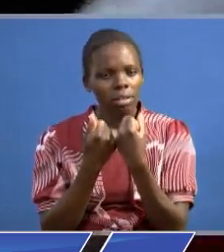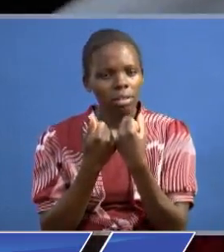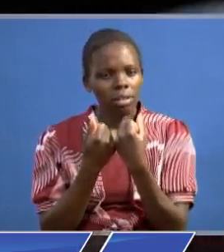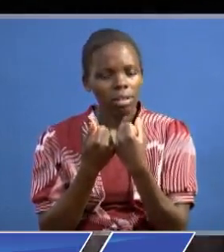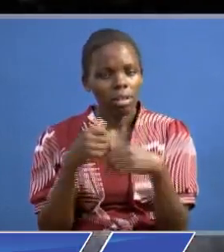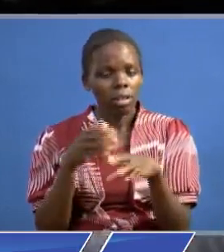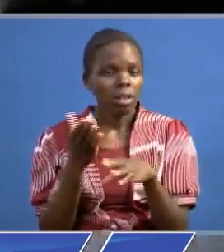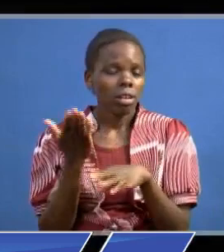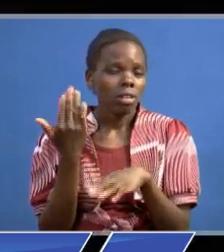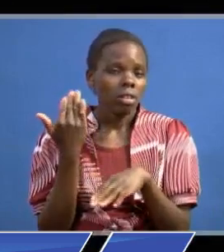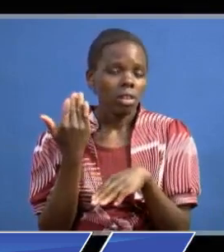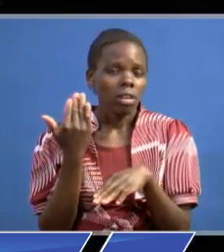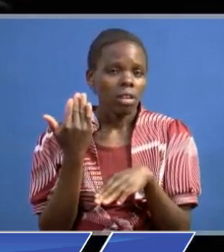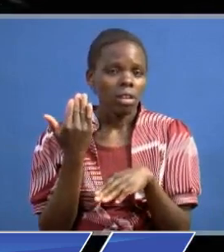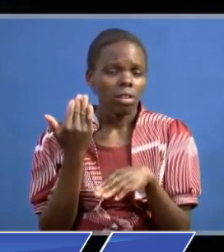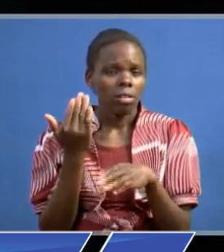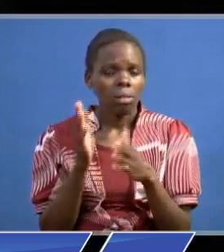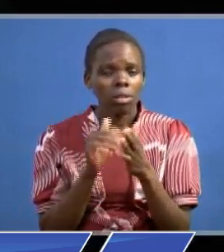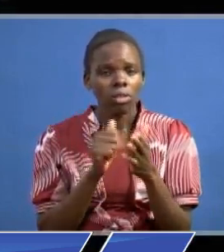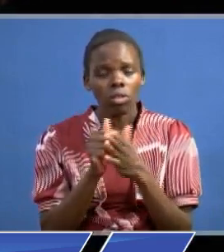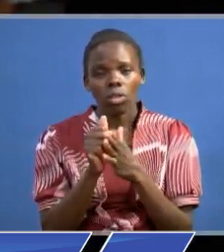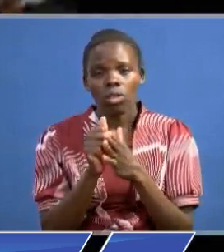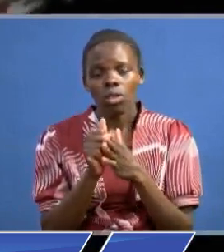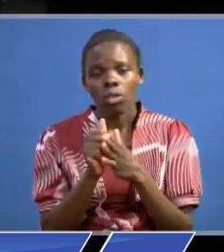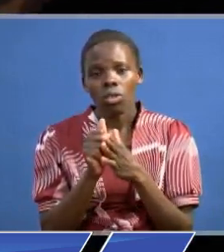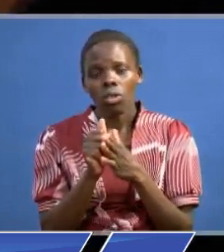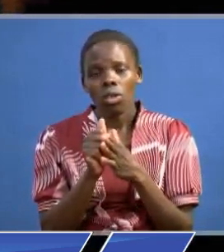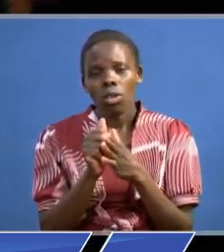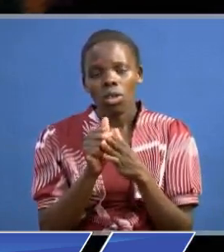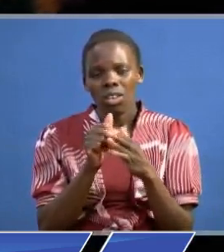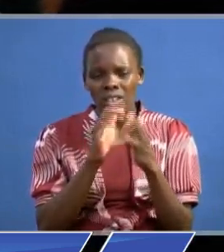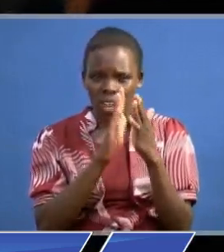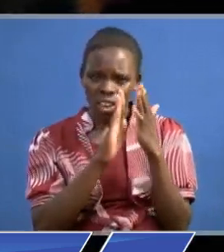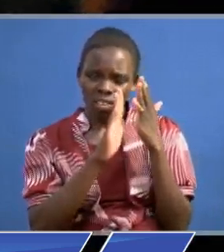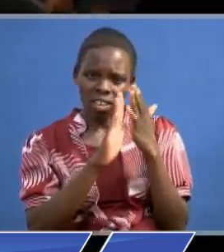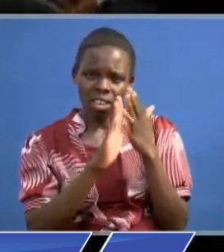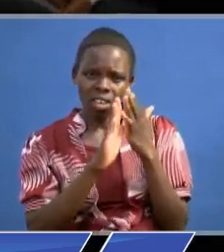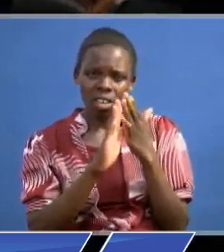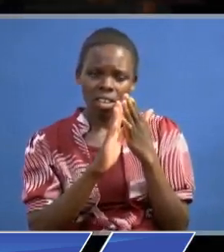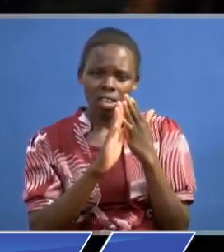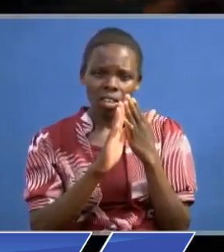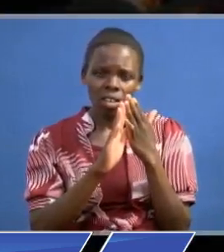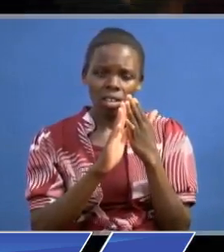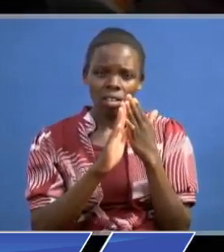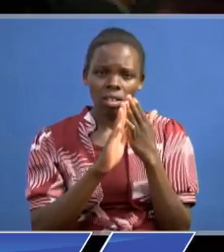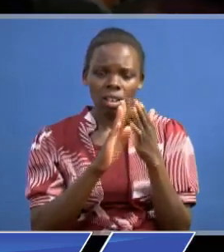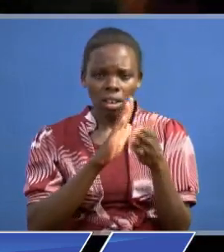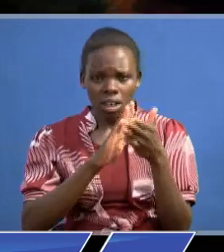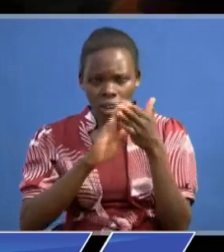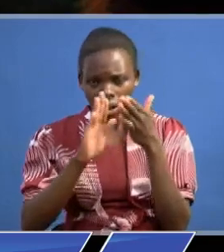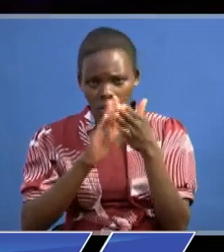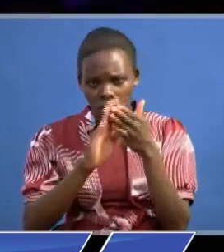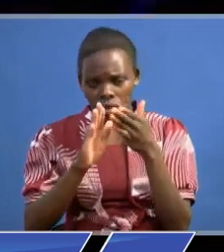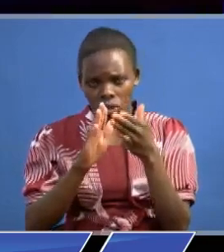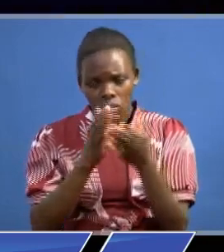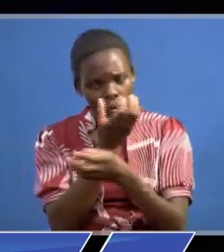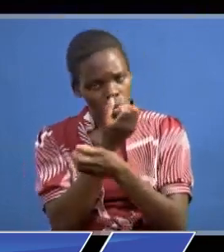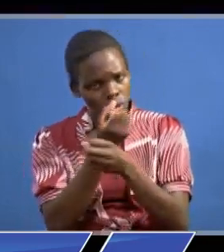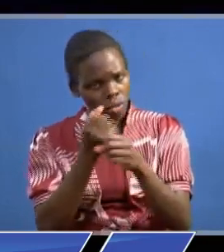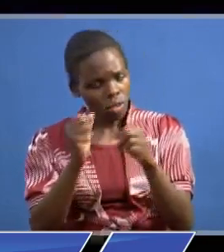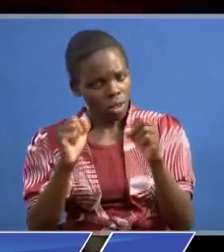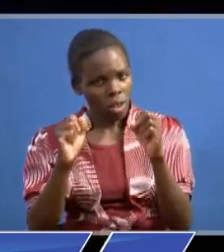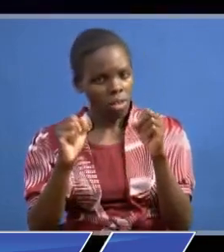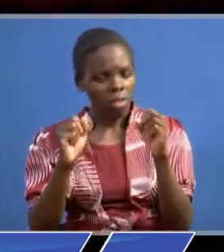recent past, paralyzed traffic on the road for some time as hundreds of curious onlookers rushed in to try to rescue and witness